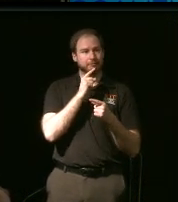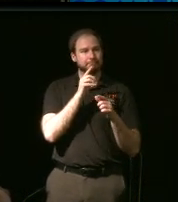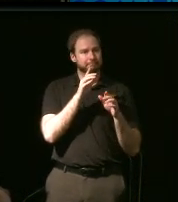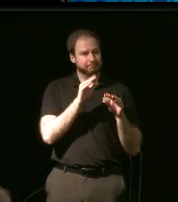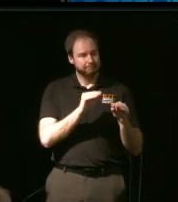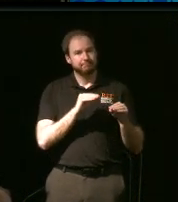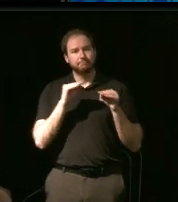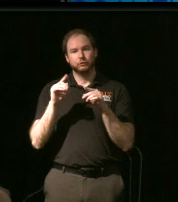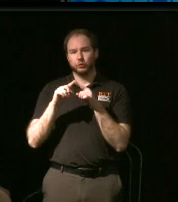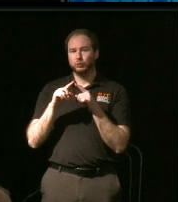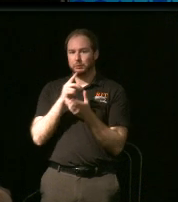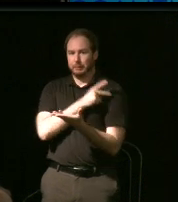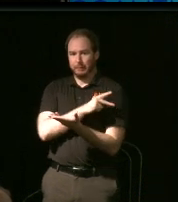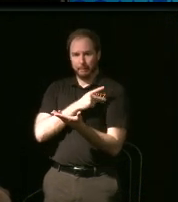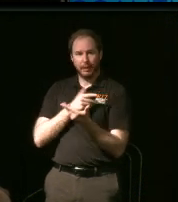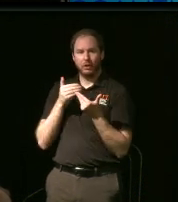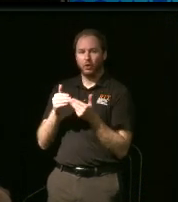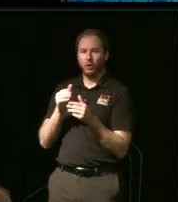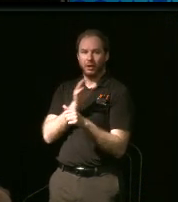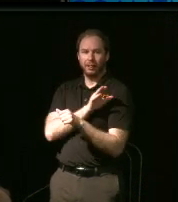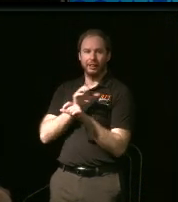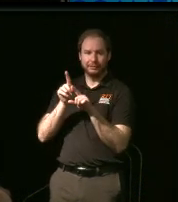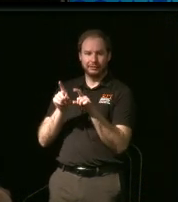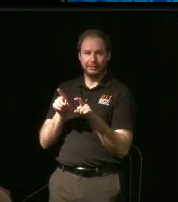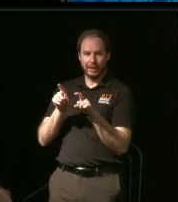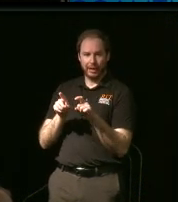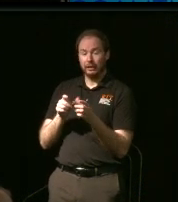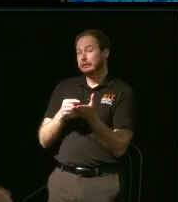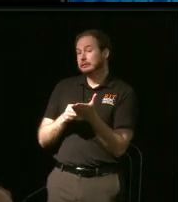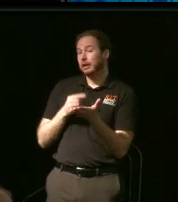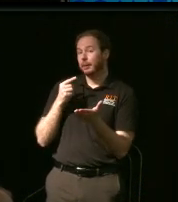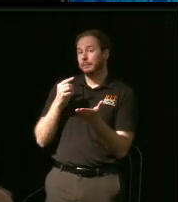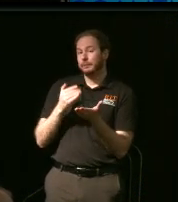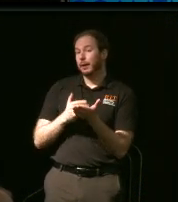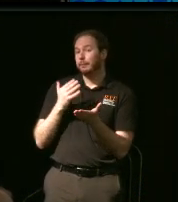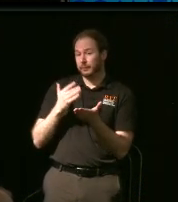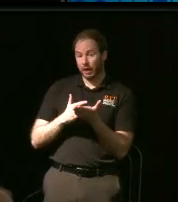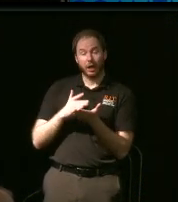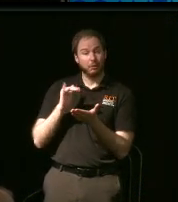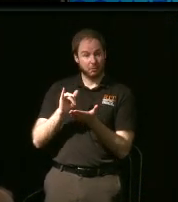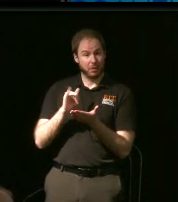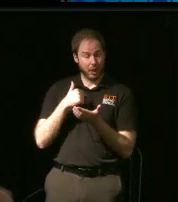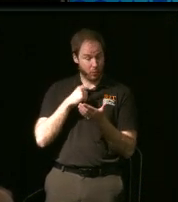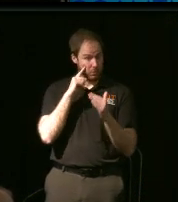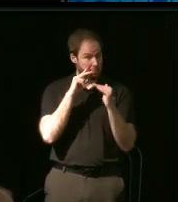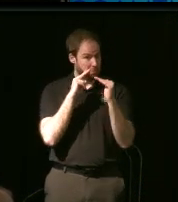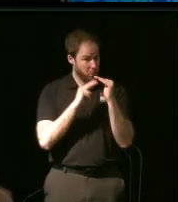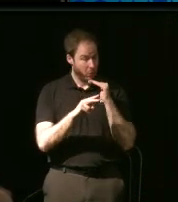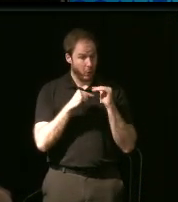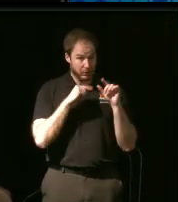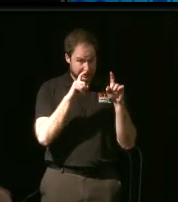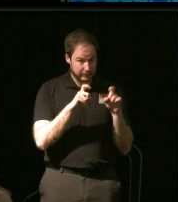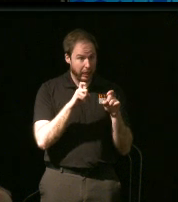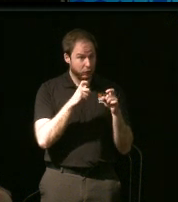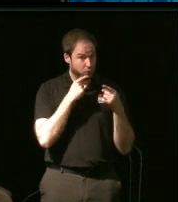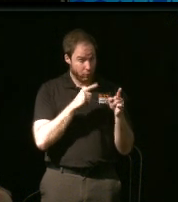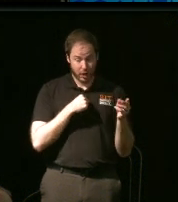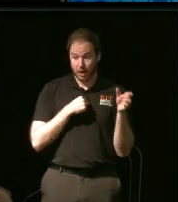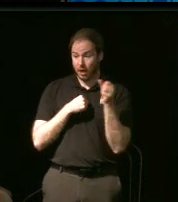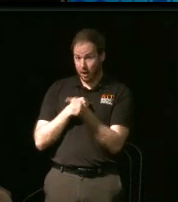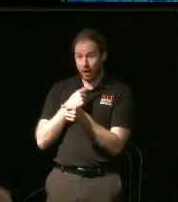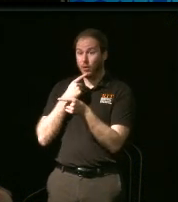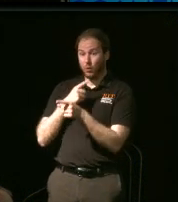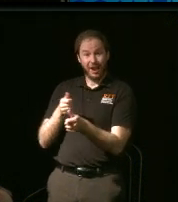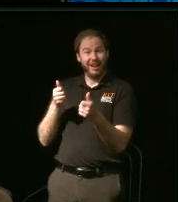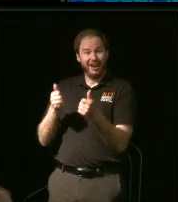them in patients. And sometimes the drugs work as we predicted in patients, and sometimes they